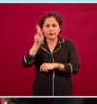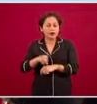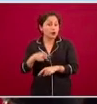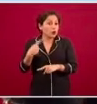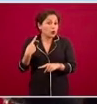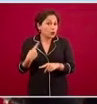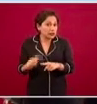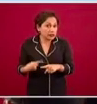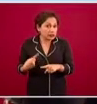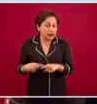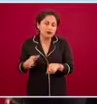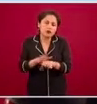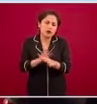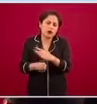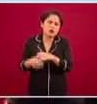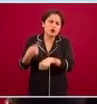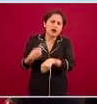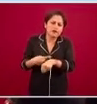and